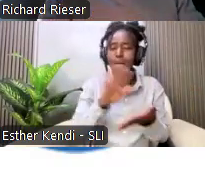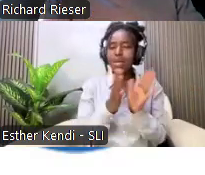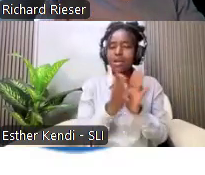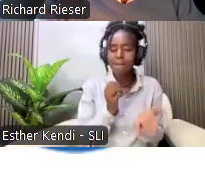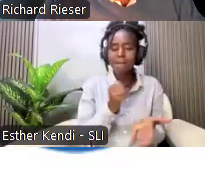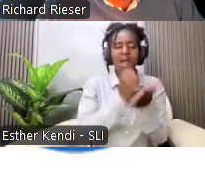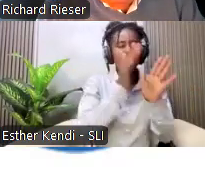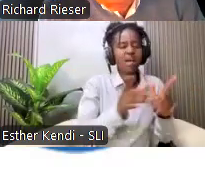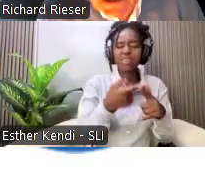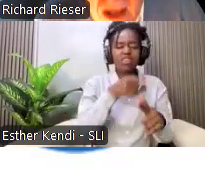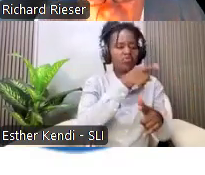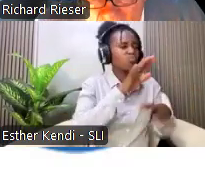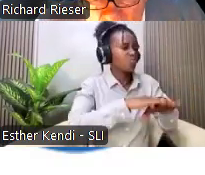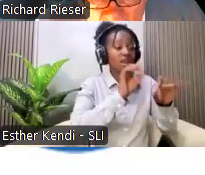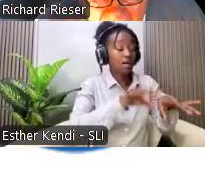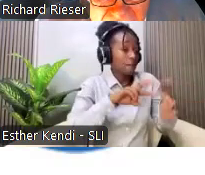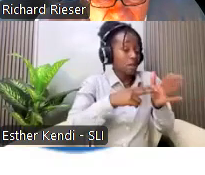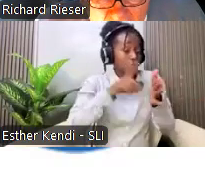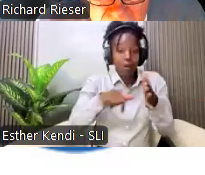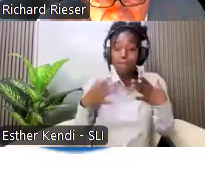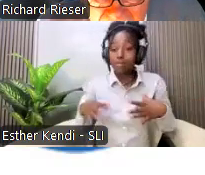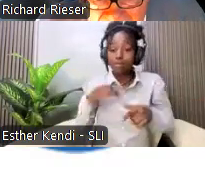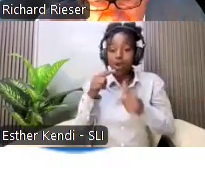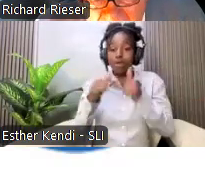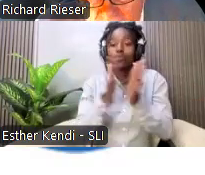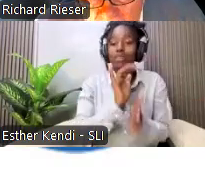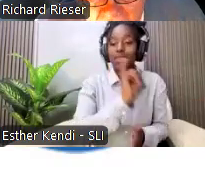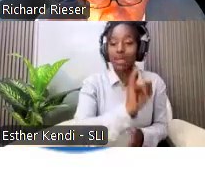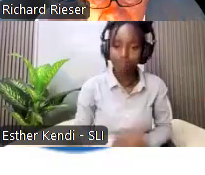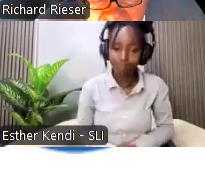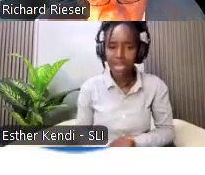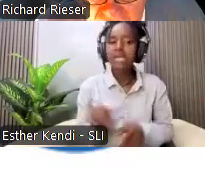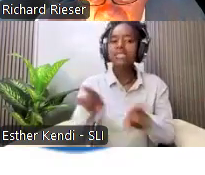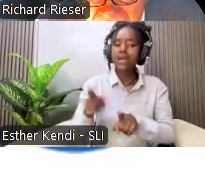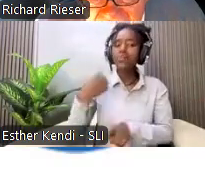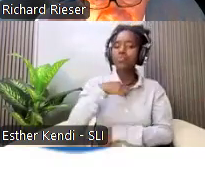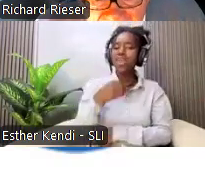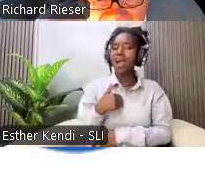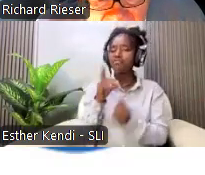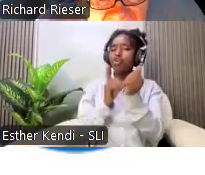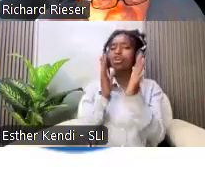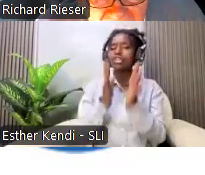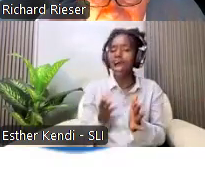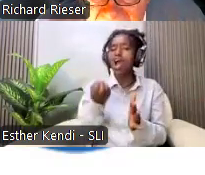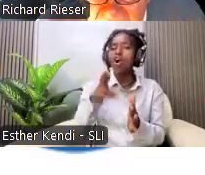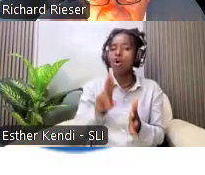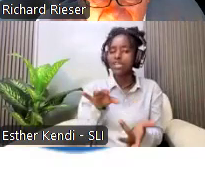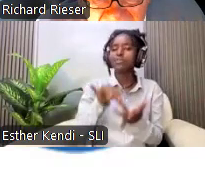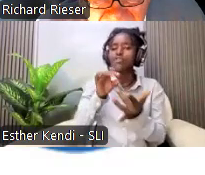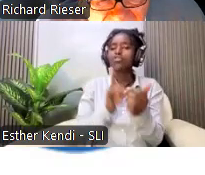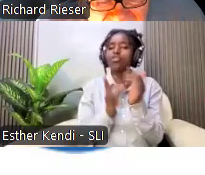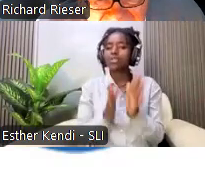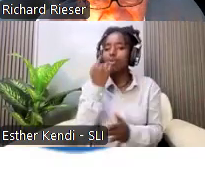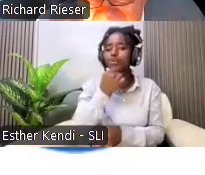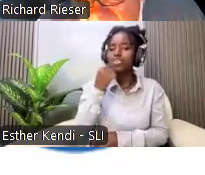doctors coming in and specialists who have looked at us and said, oh, well, we know what to do. We'll try and fix you. Trouble is, they don't know